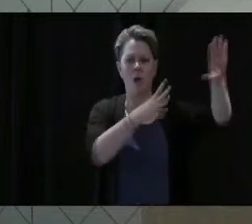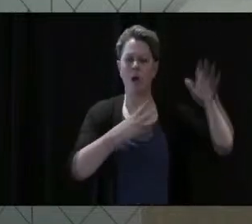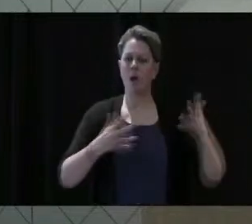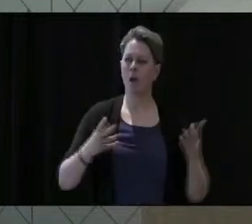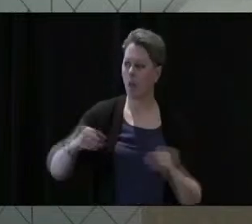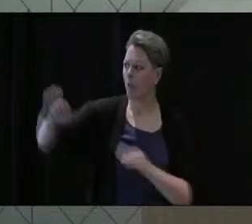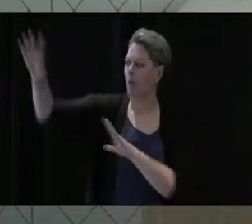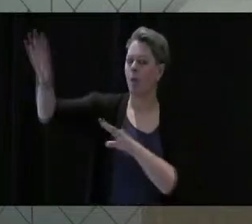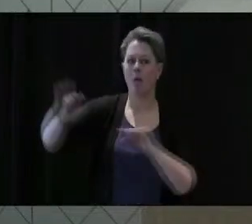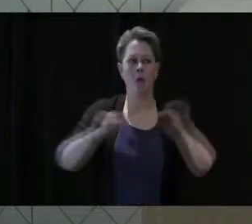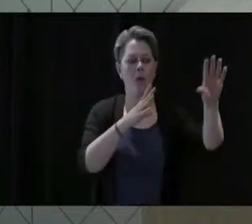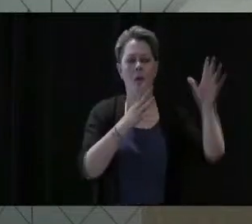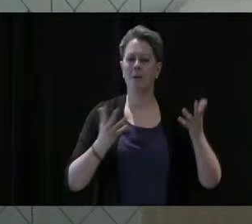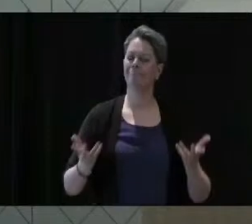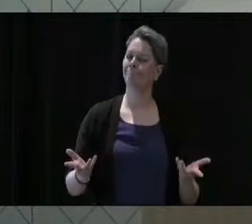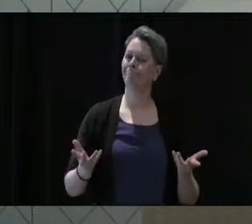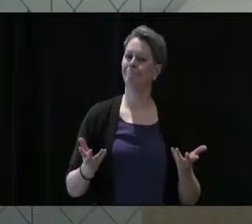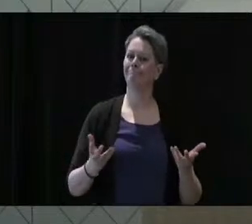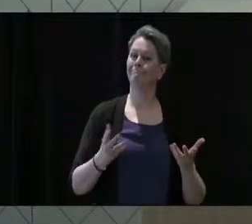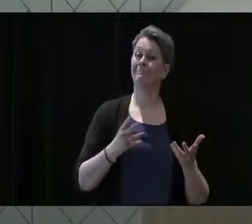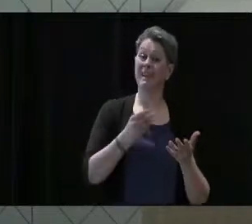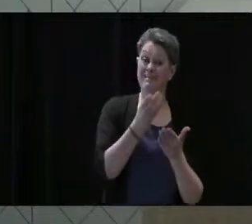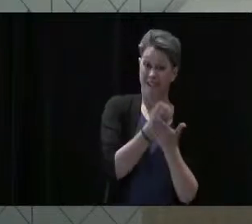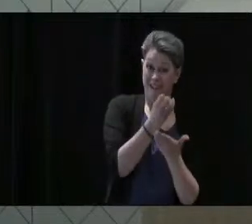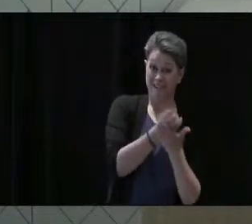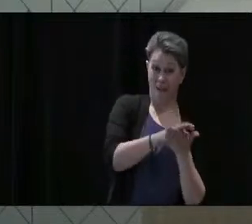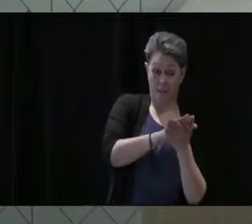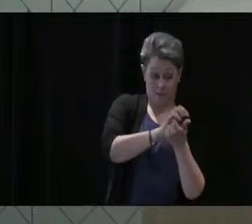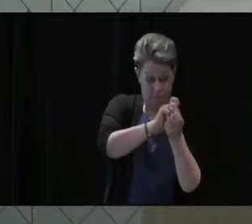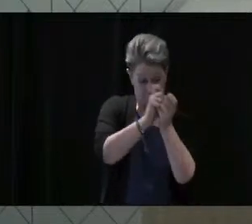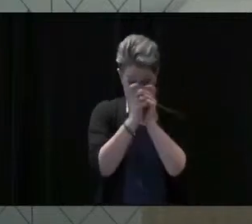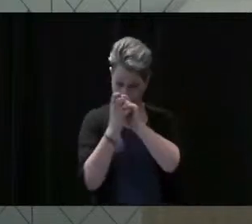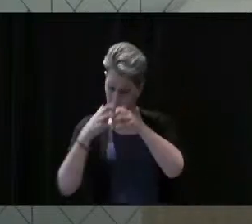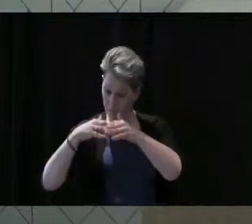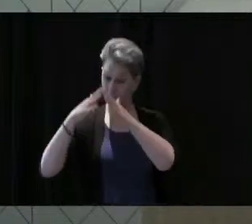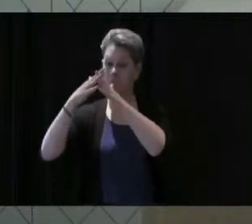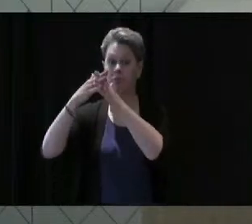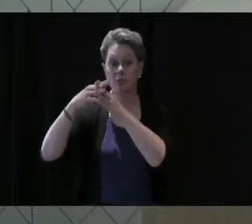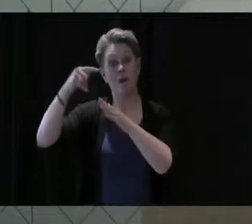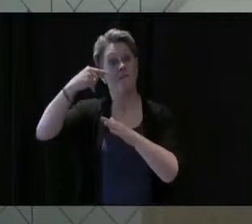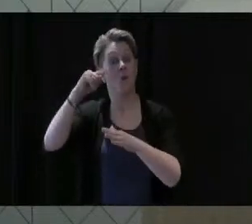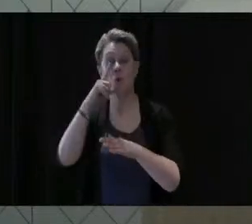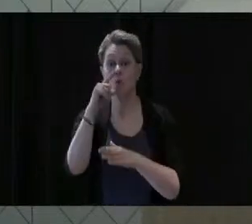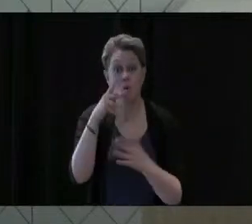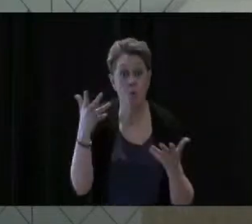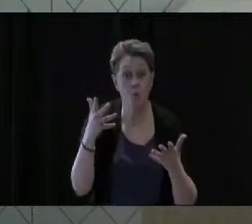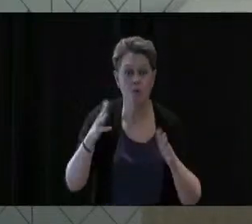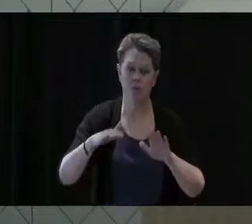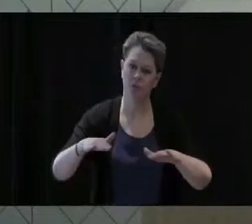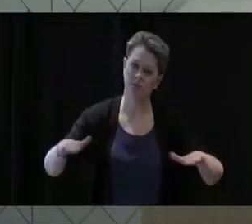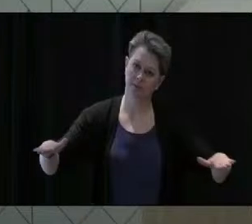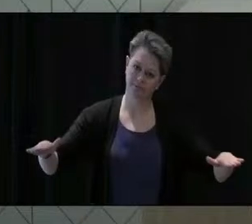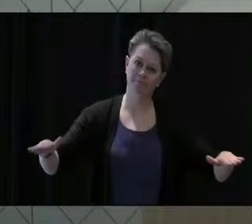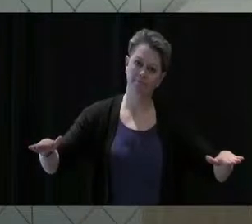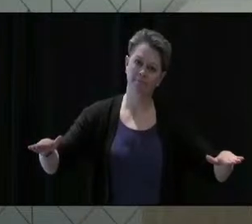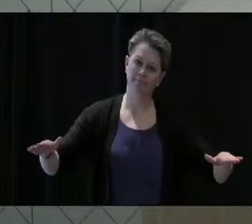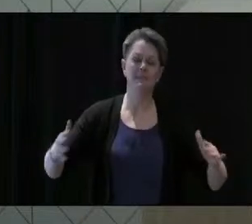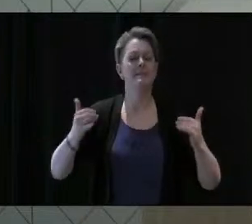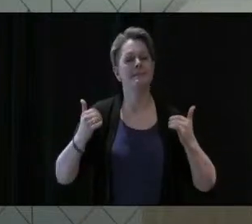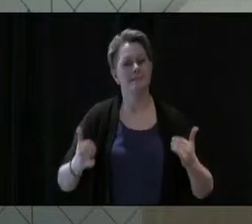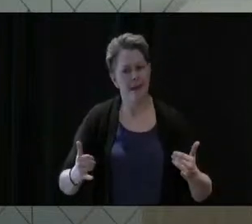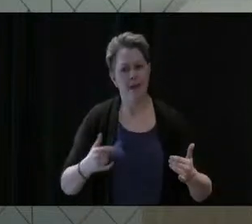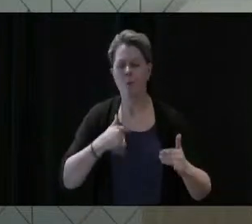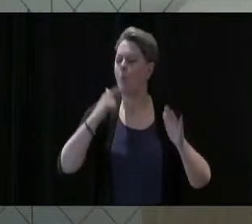this proposed big reset, is aimed at them. I hope we can now begin